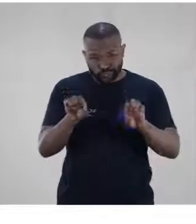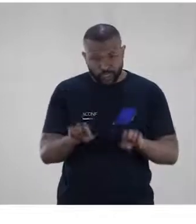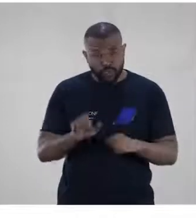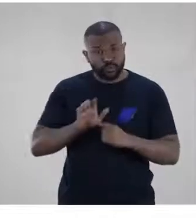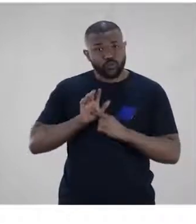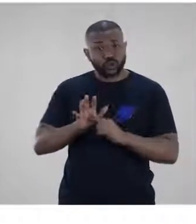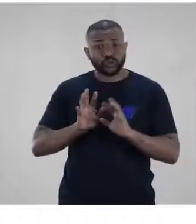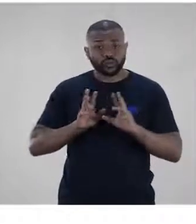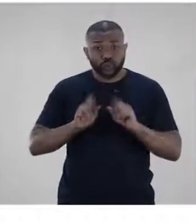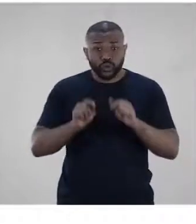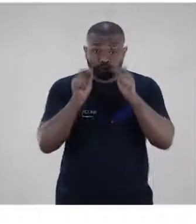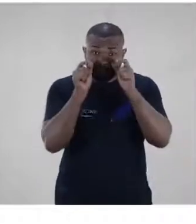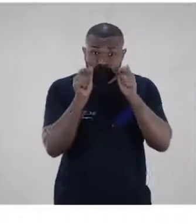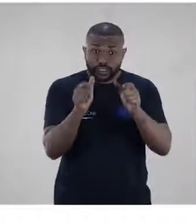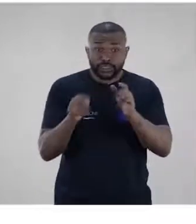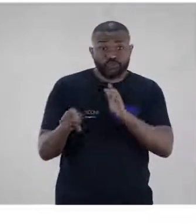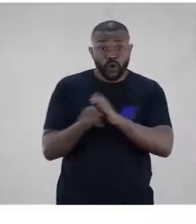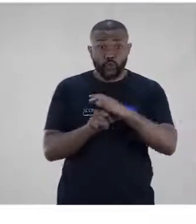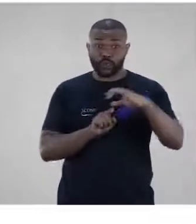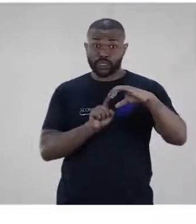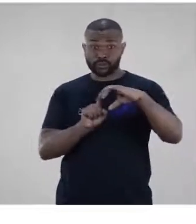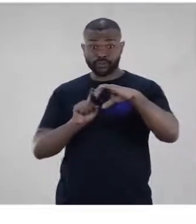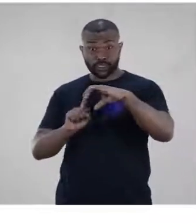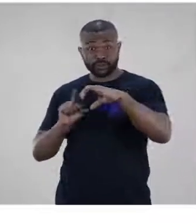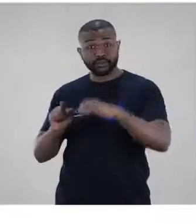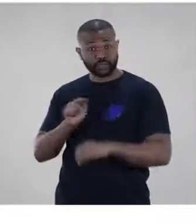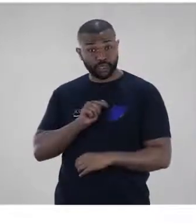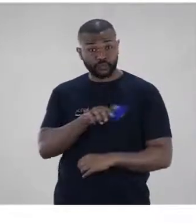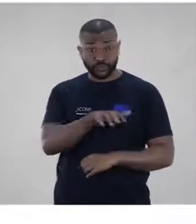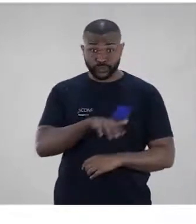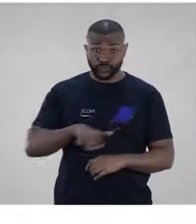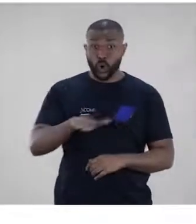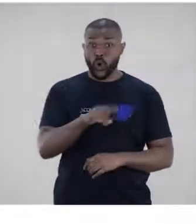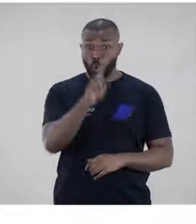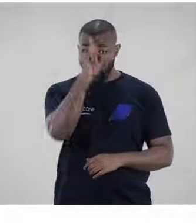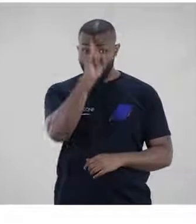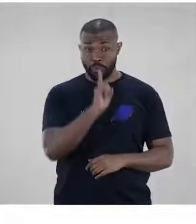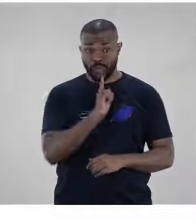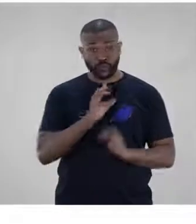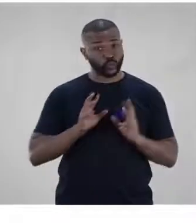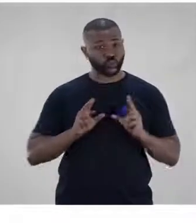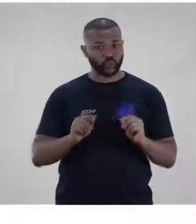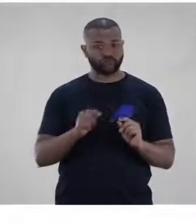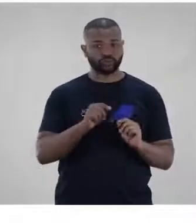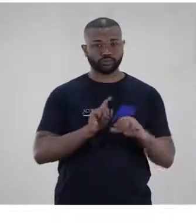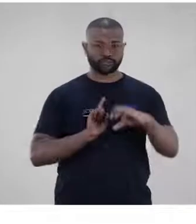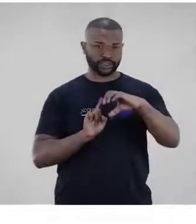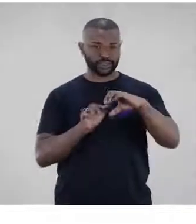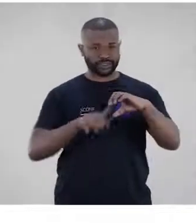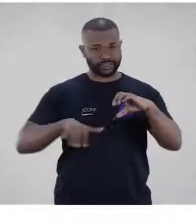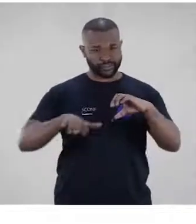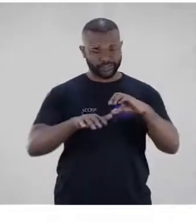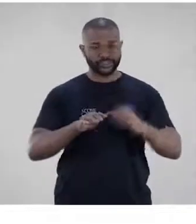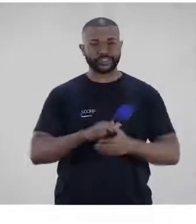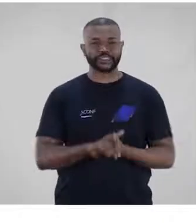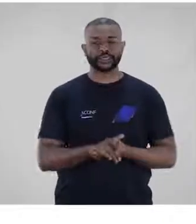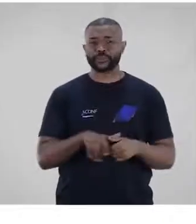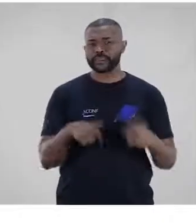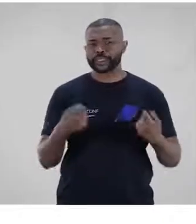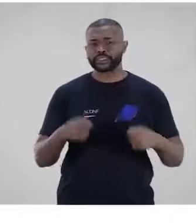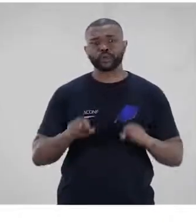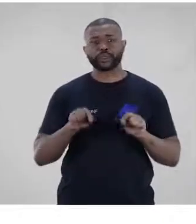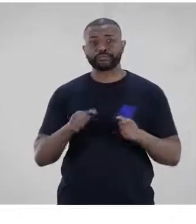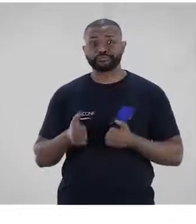we have, or give me all of the, you know, the profile of the customers that we have. So then you need to provide the same data syntactically, in